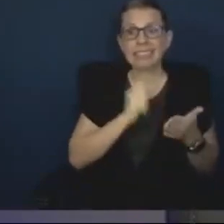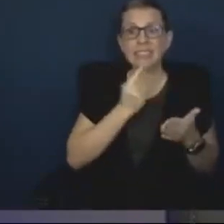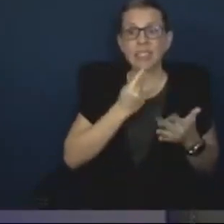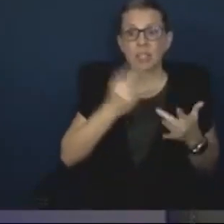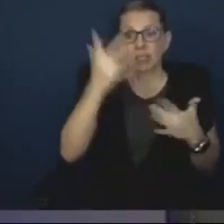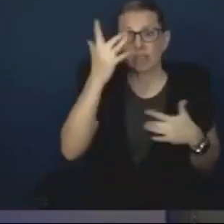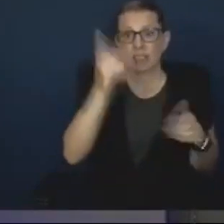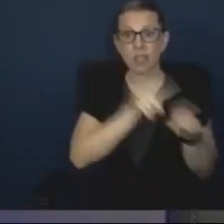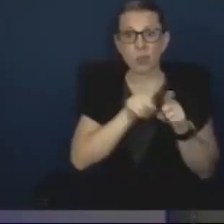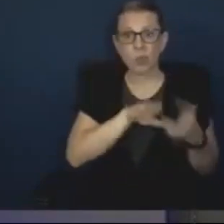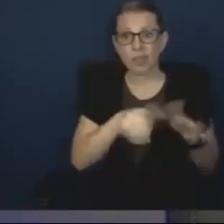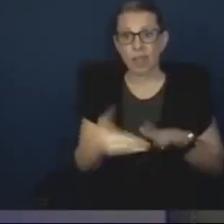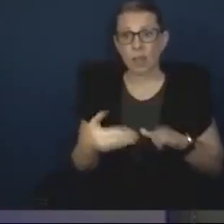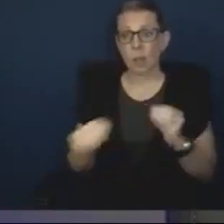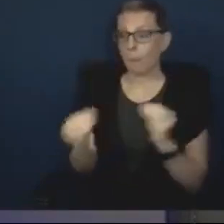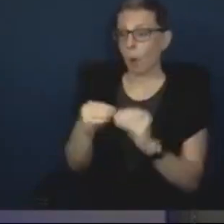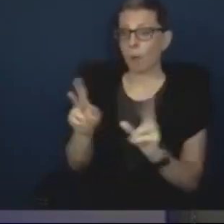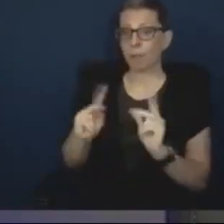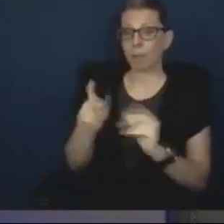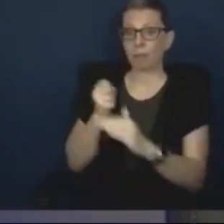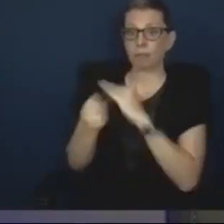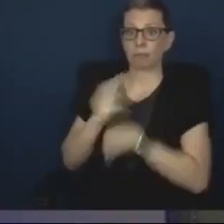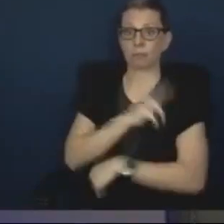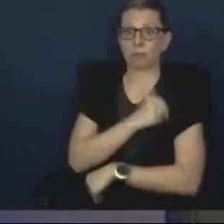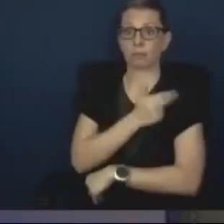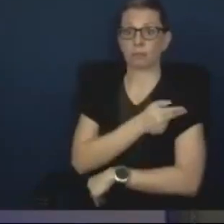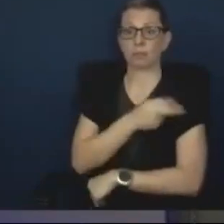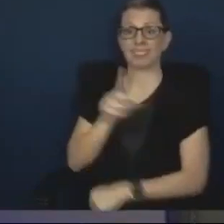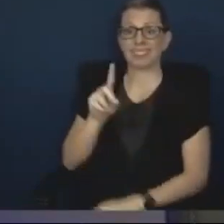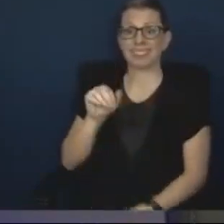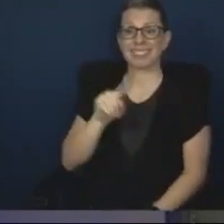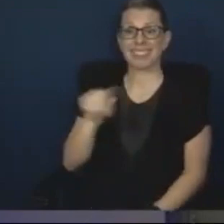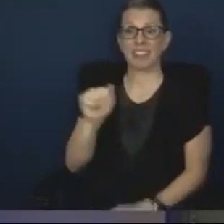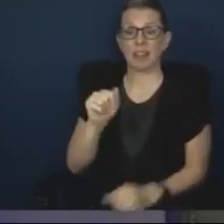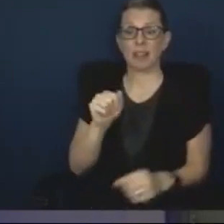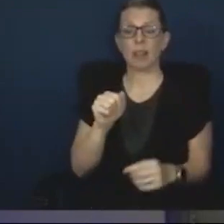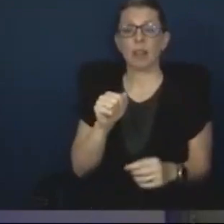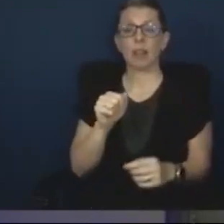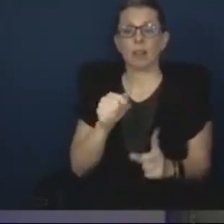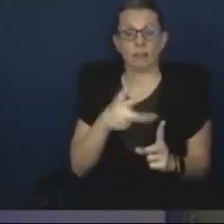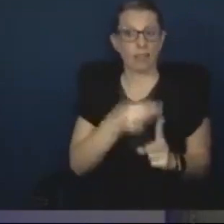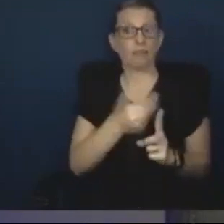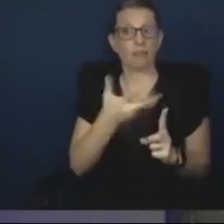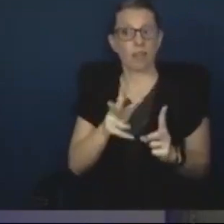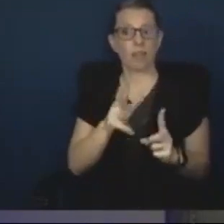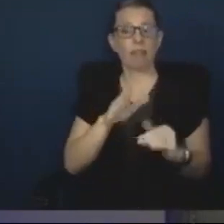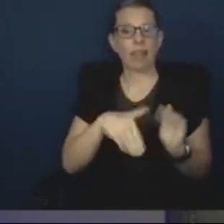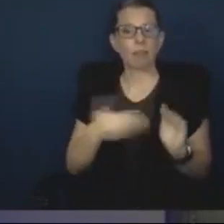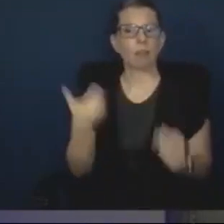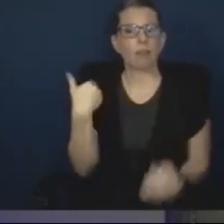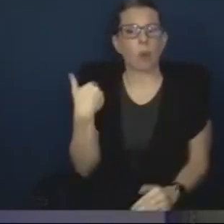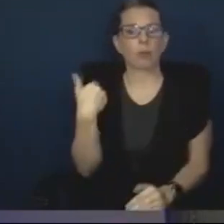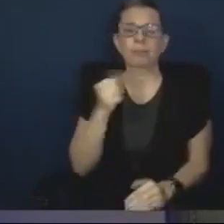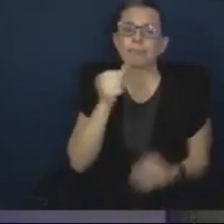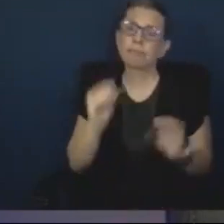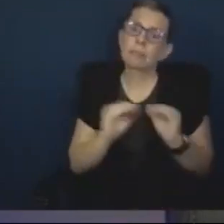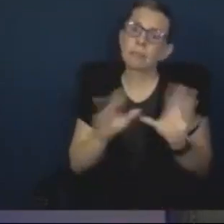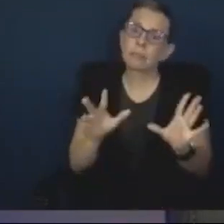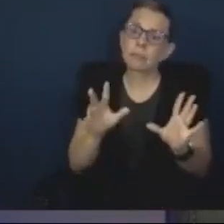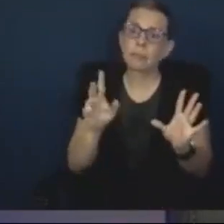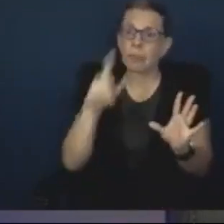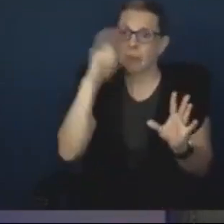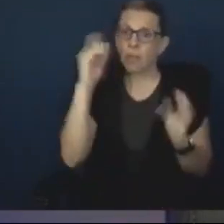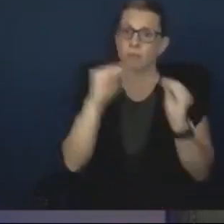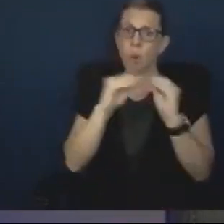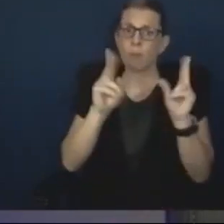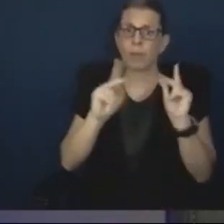have more people who are hospitalized with a Delta variant who are vaccinated than we had earlier. Unclear if that's just because there's more people getting sick right now, which